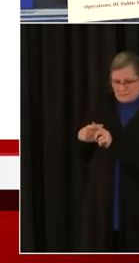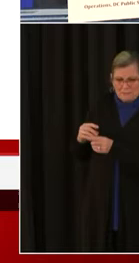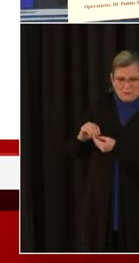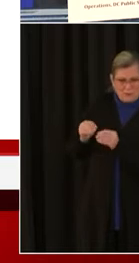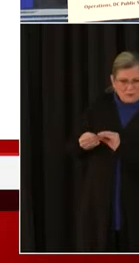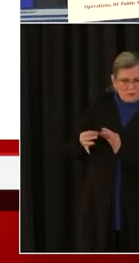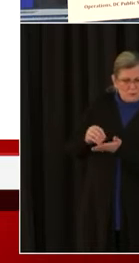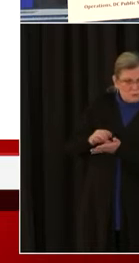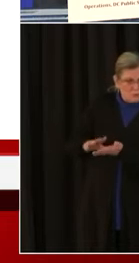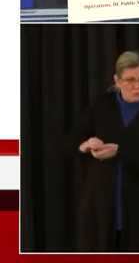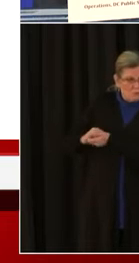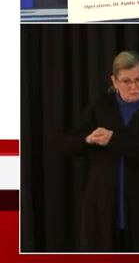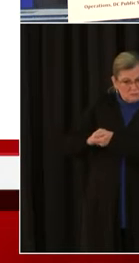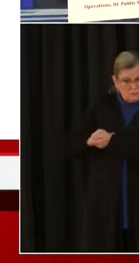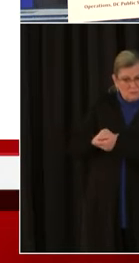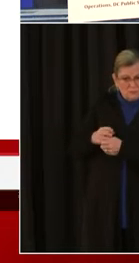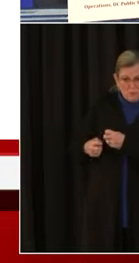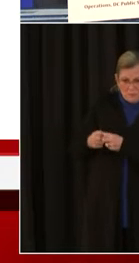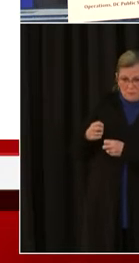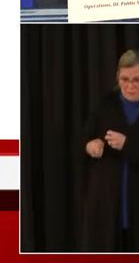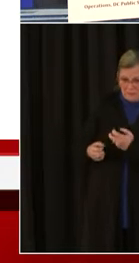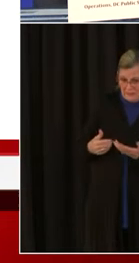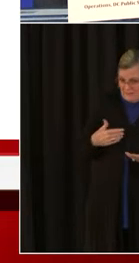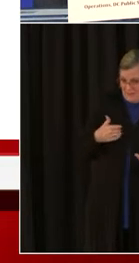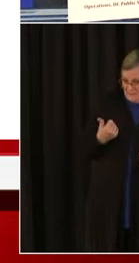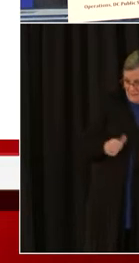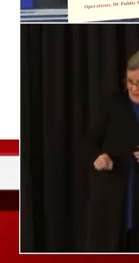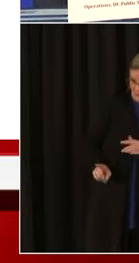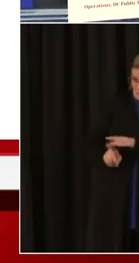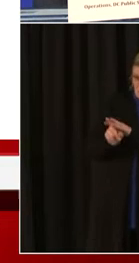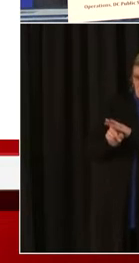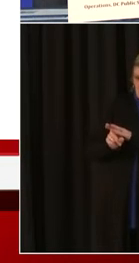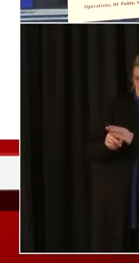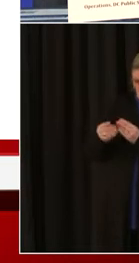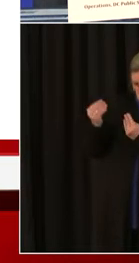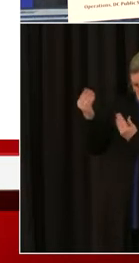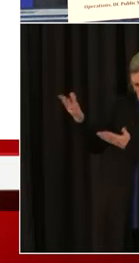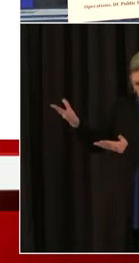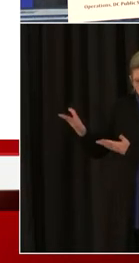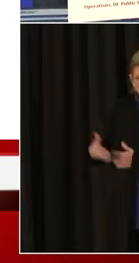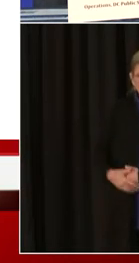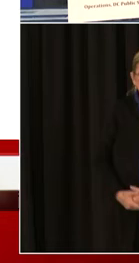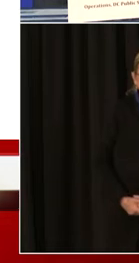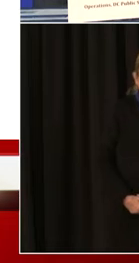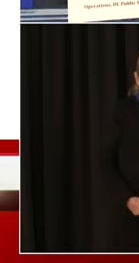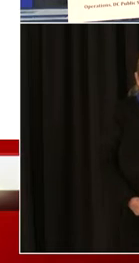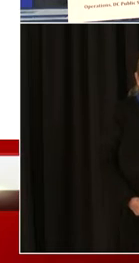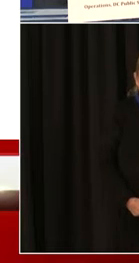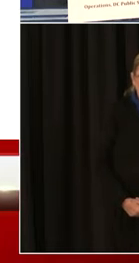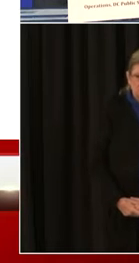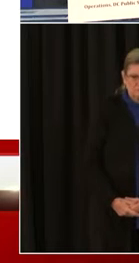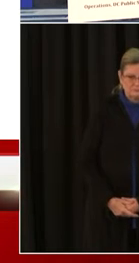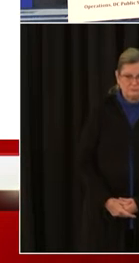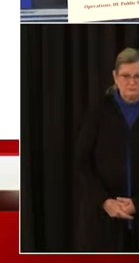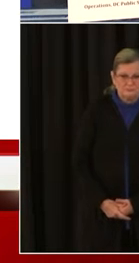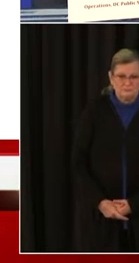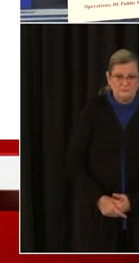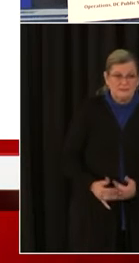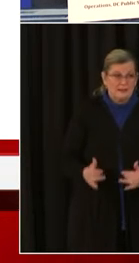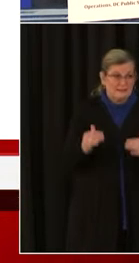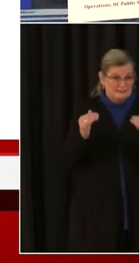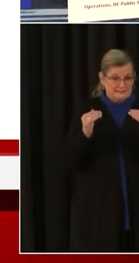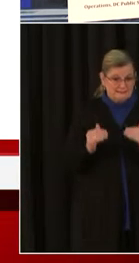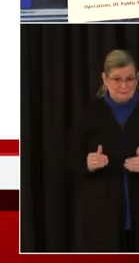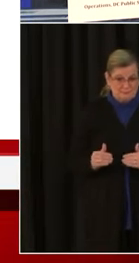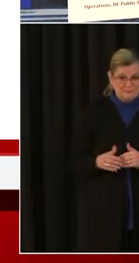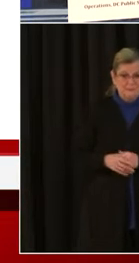closely with our partners at DC Health if there are any instances that we need to evaluate and escalate. Next, I